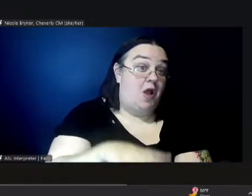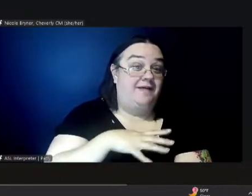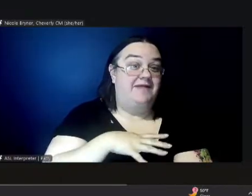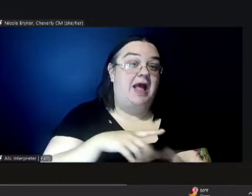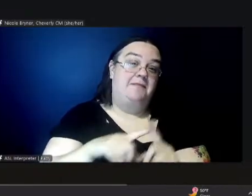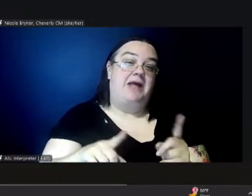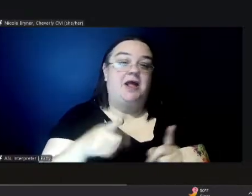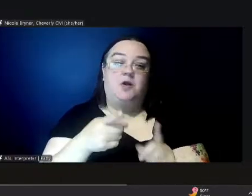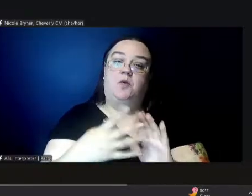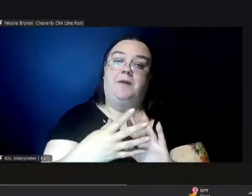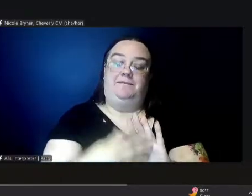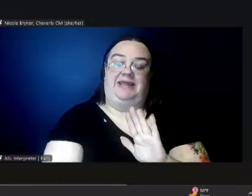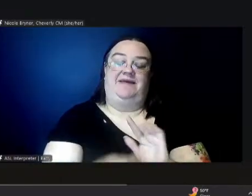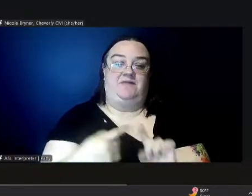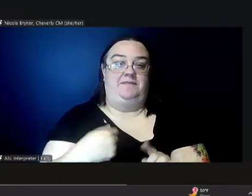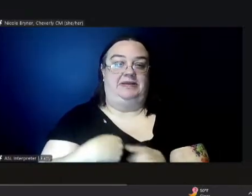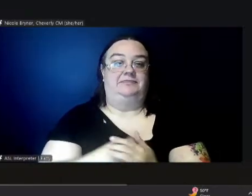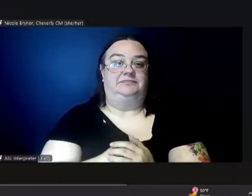after me.